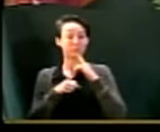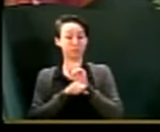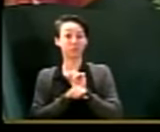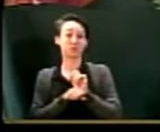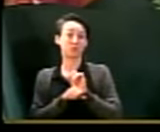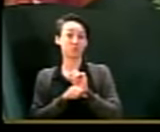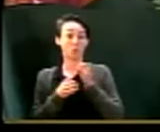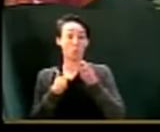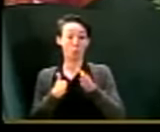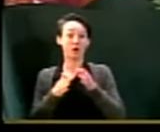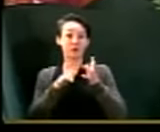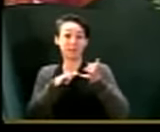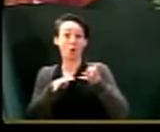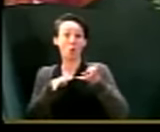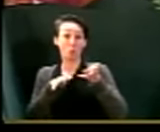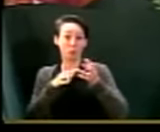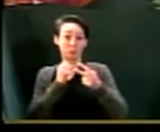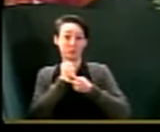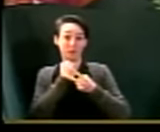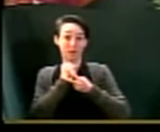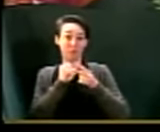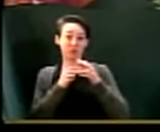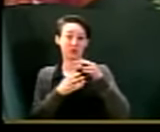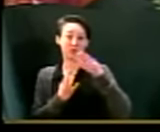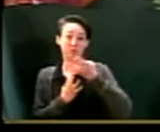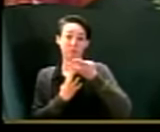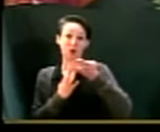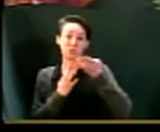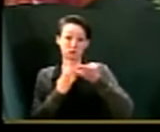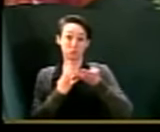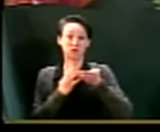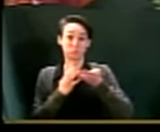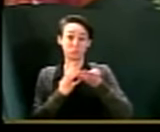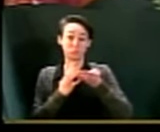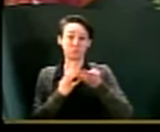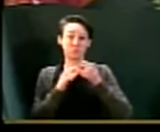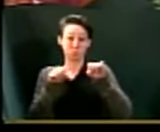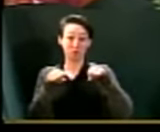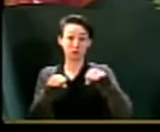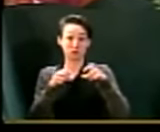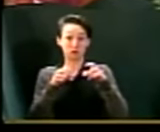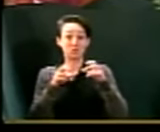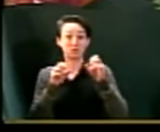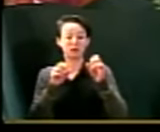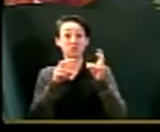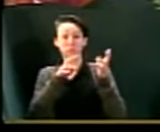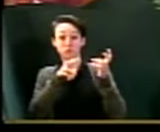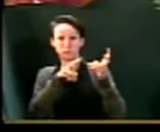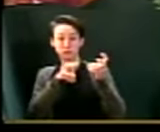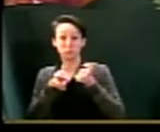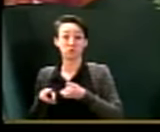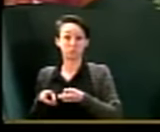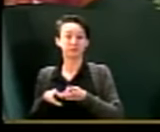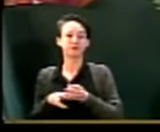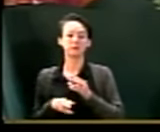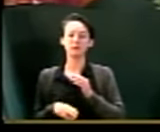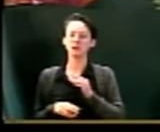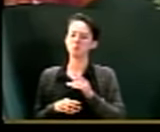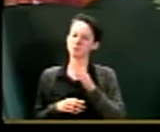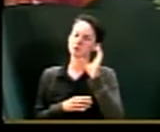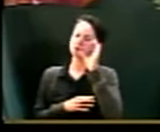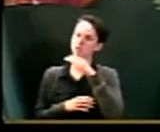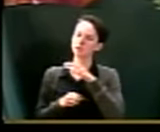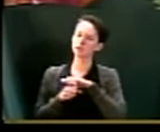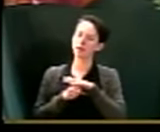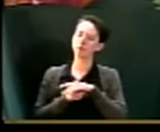surprise to all those teachers I've talked with. I was told there is a way to download and save files, but oddly, our teachers have been told the opposite.